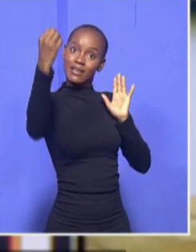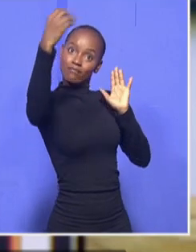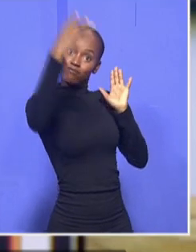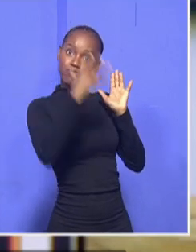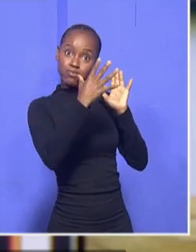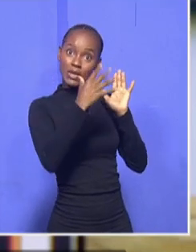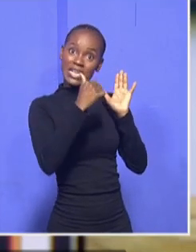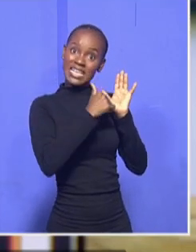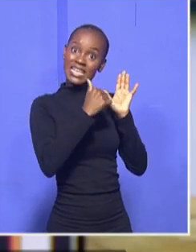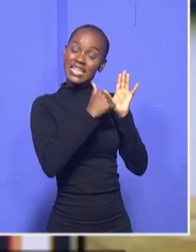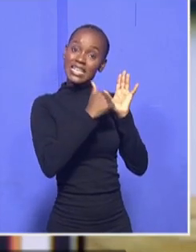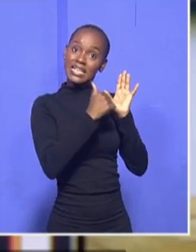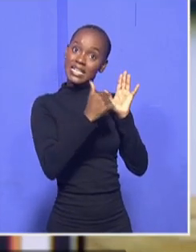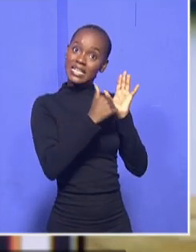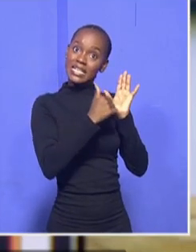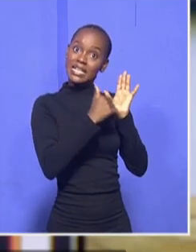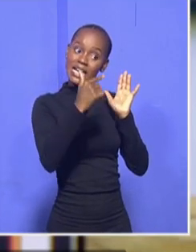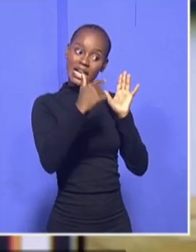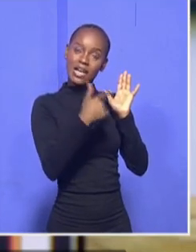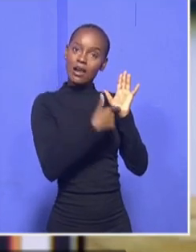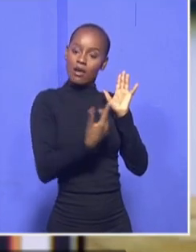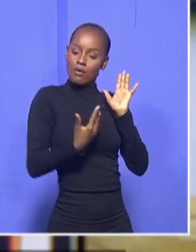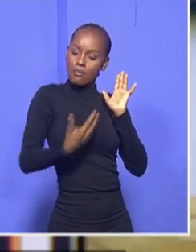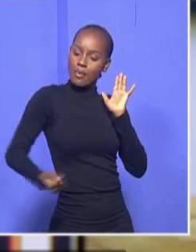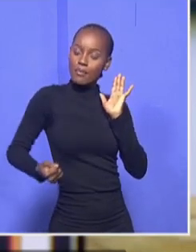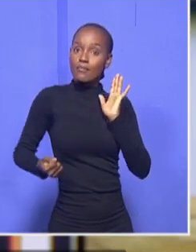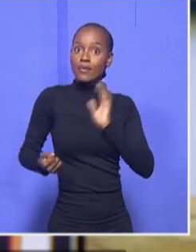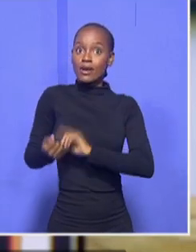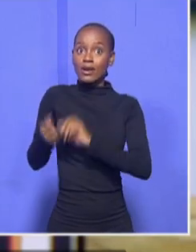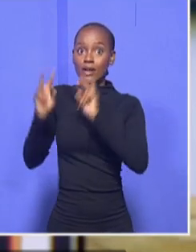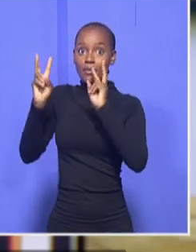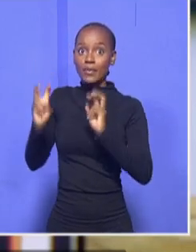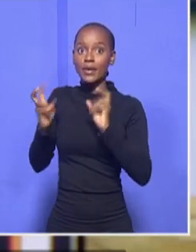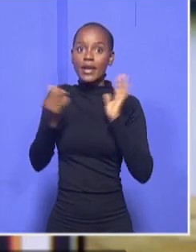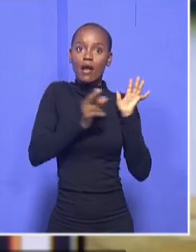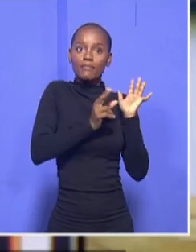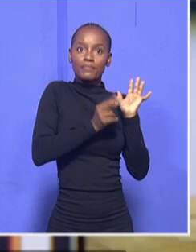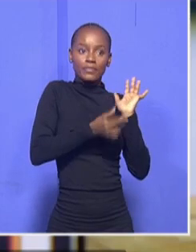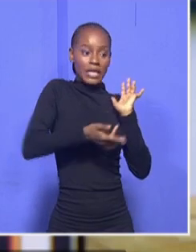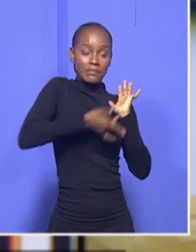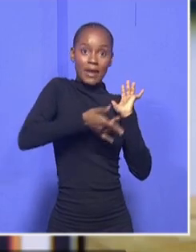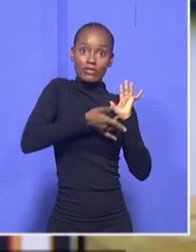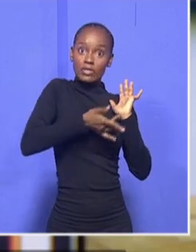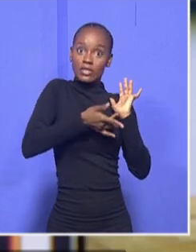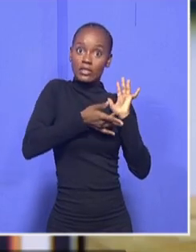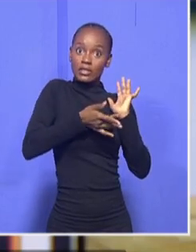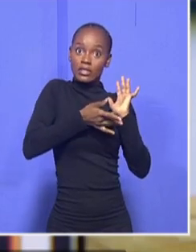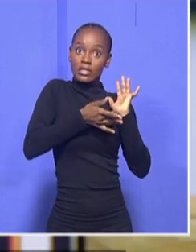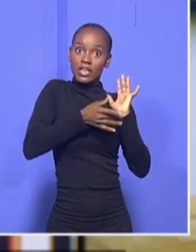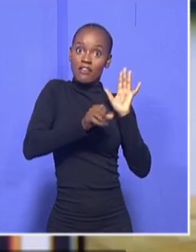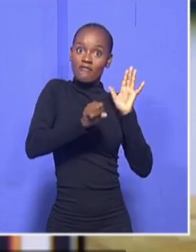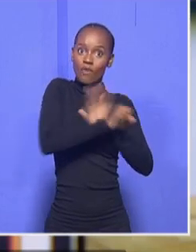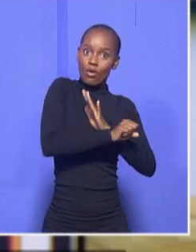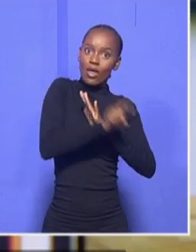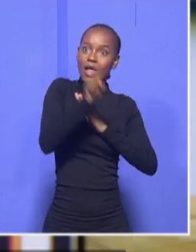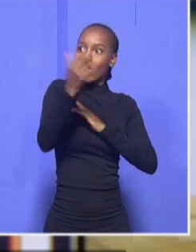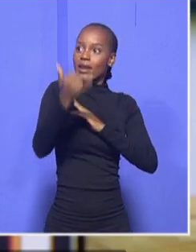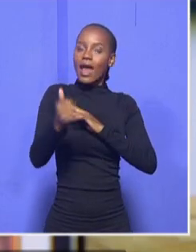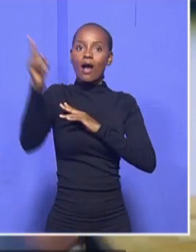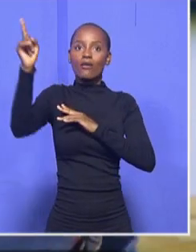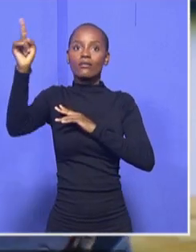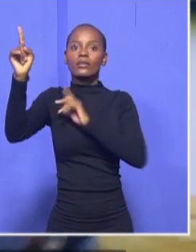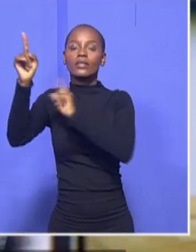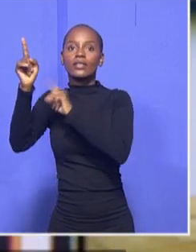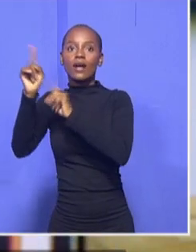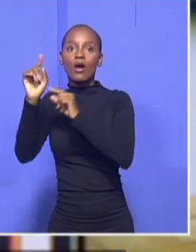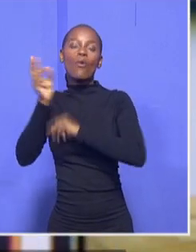solar system. So what I mean by that is, as your batteries are tending towards full and it's the middle of the day, we can then turn on your geyser, we can turn on your pool pump.